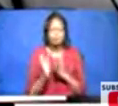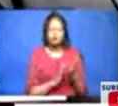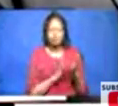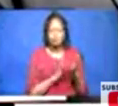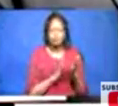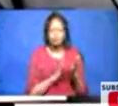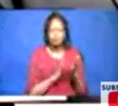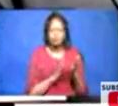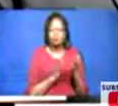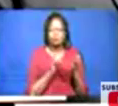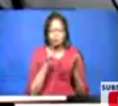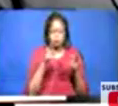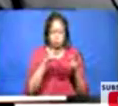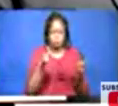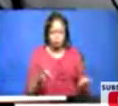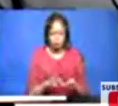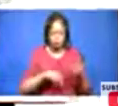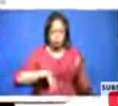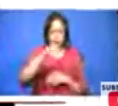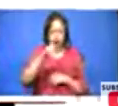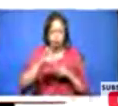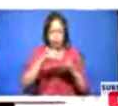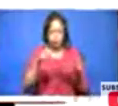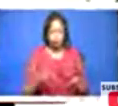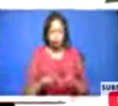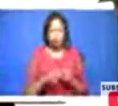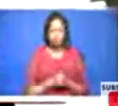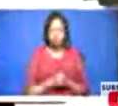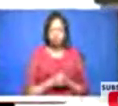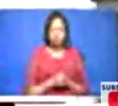into this place and out of this place. Zainab Said, Darubini.